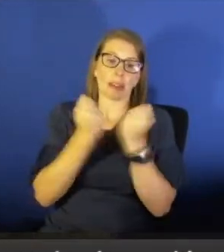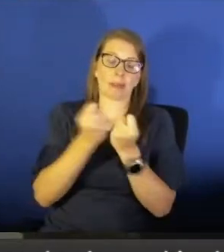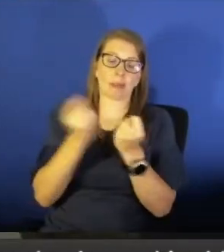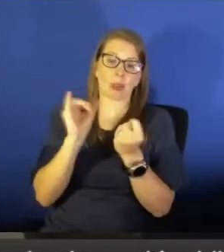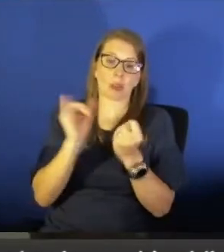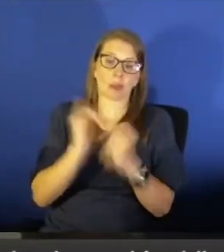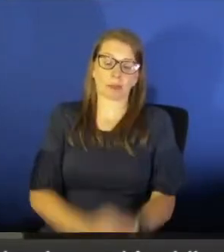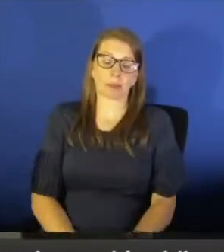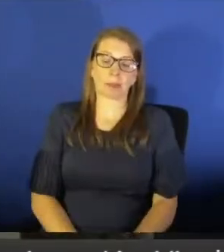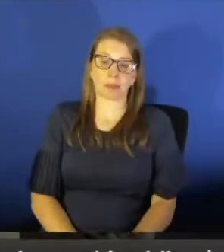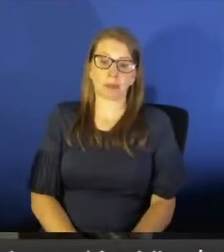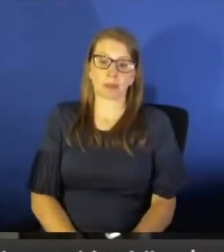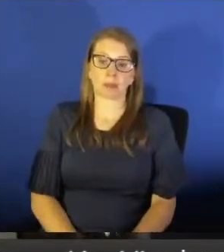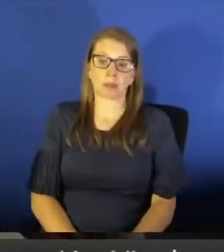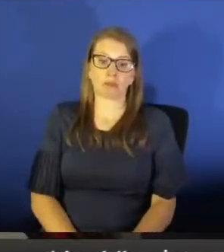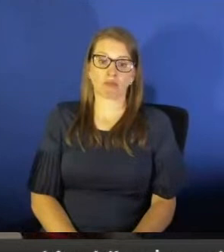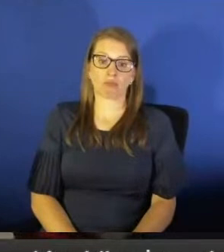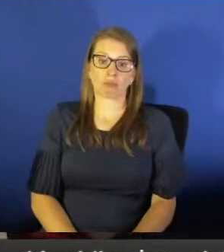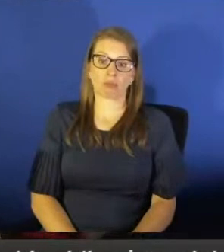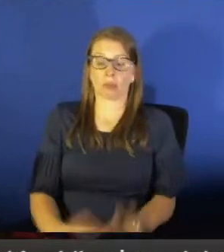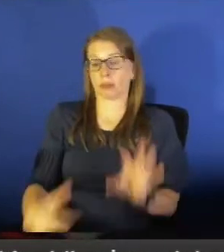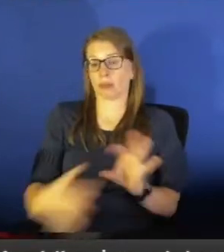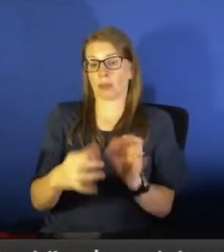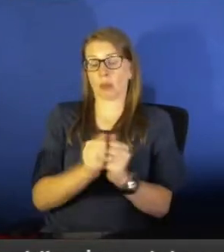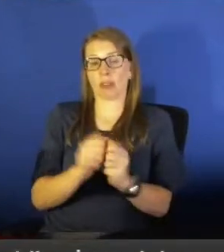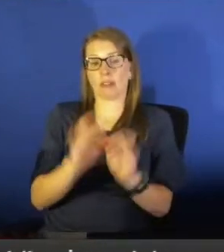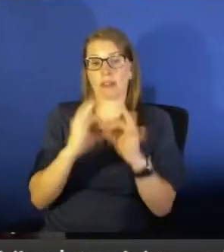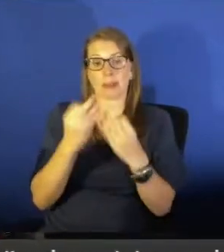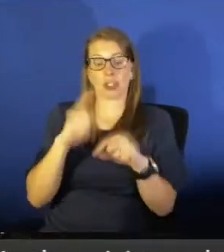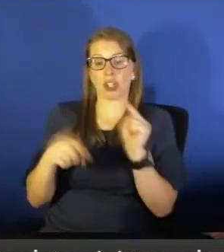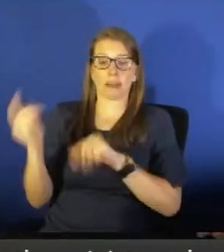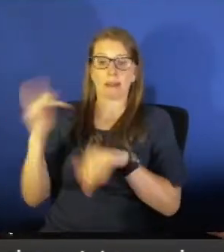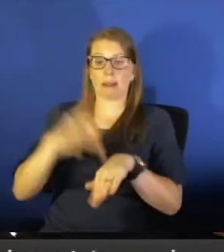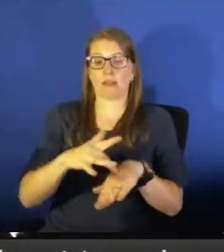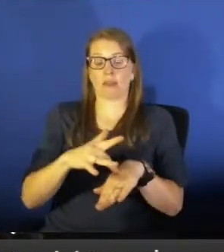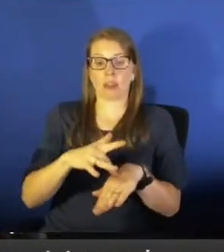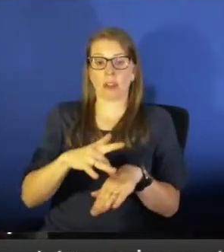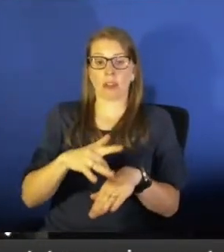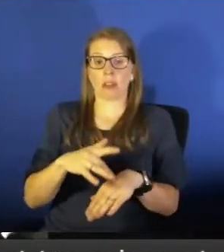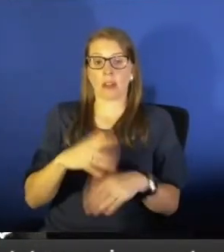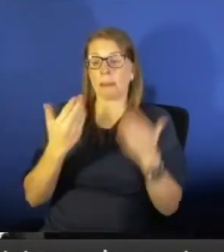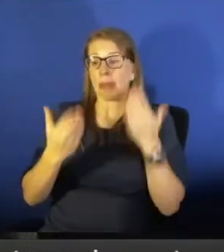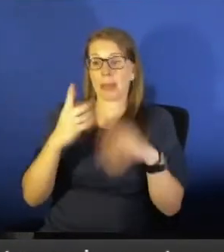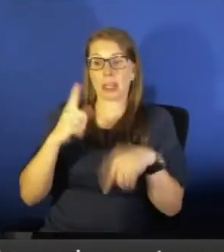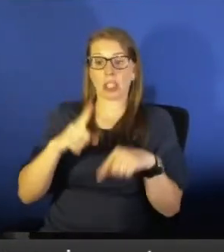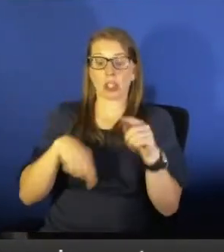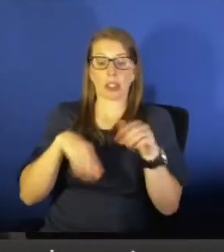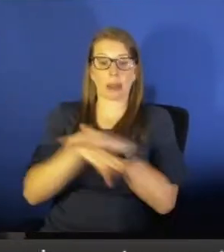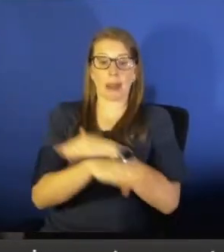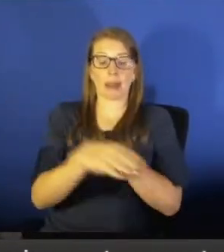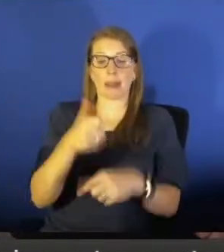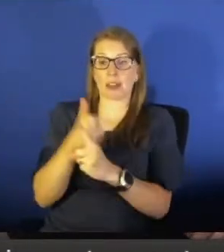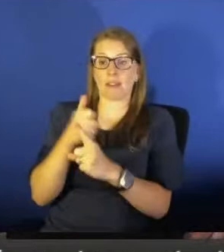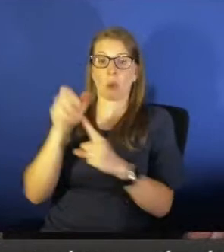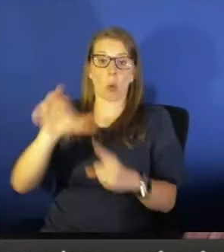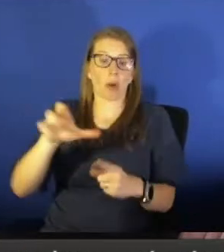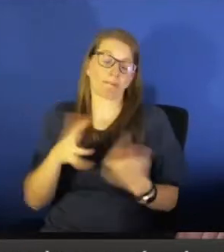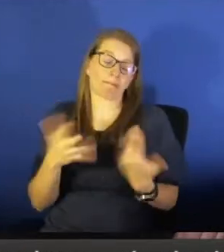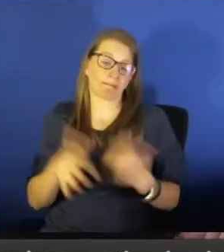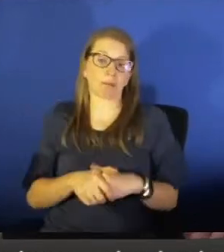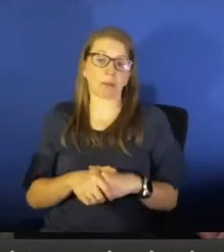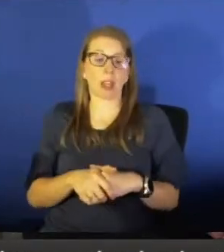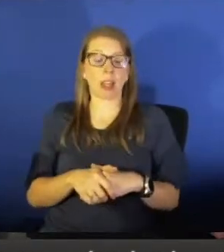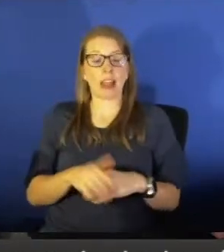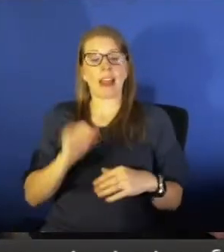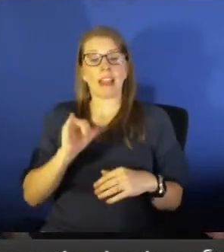were able to communicate with families that couldn't be here, that were either, couldn't come in themselves or, And that's the emotional